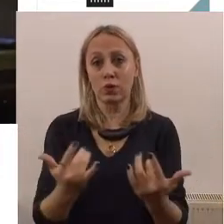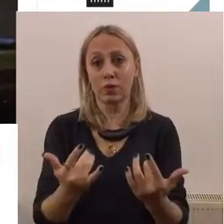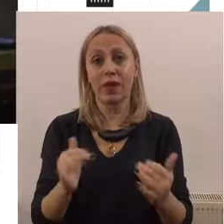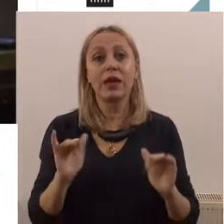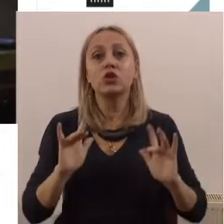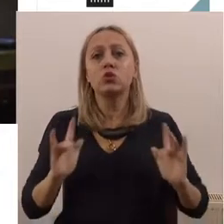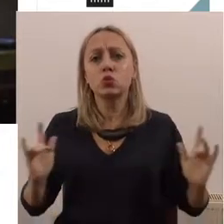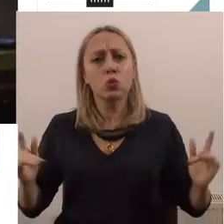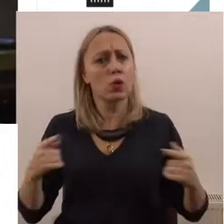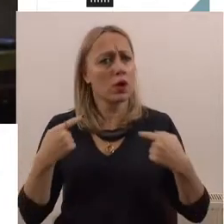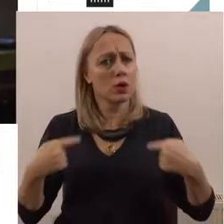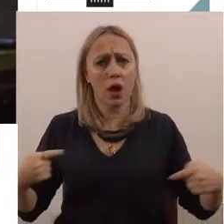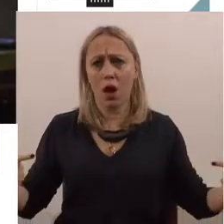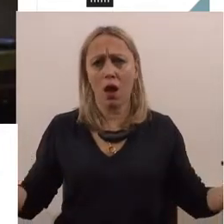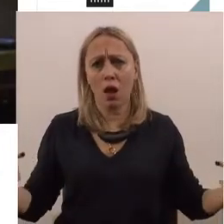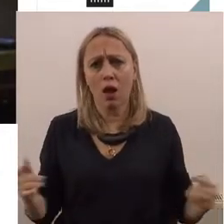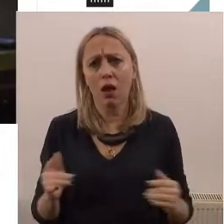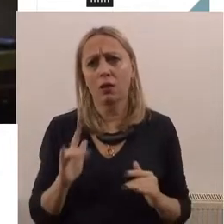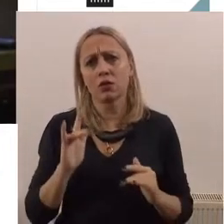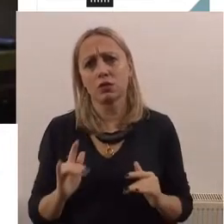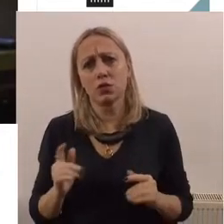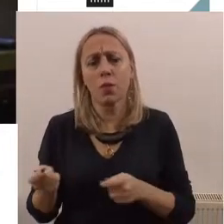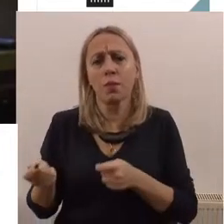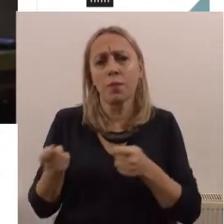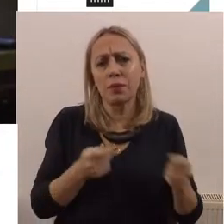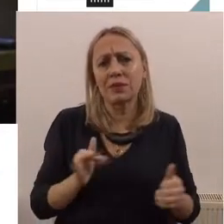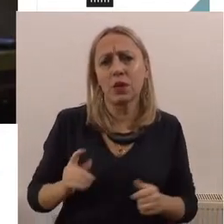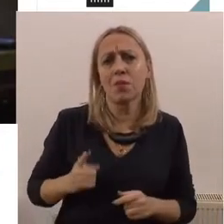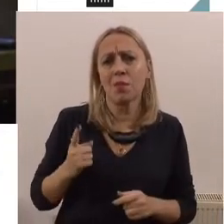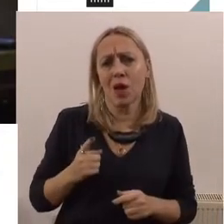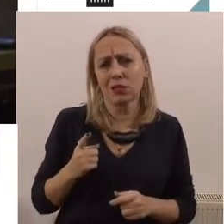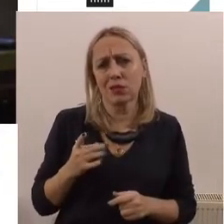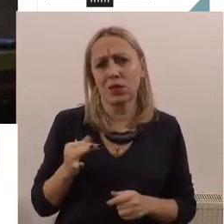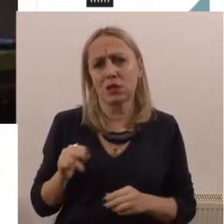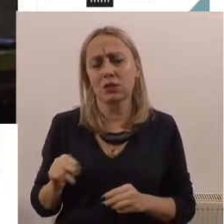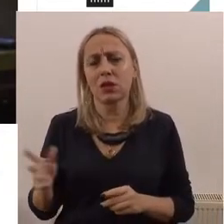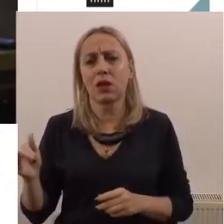were always chairs around it.